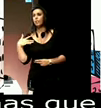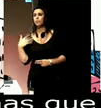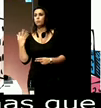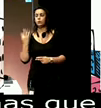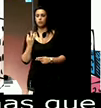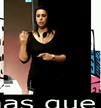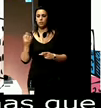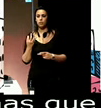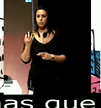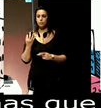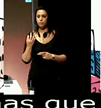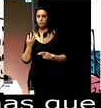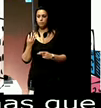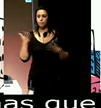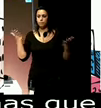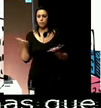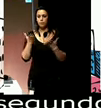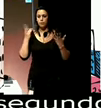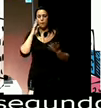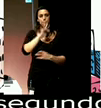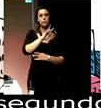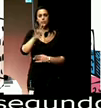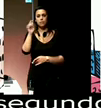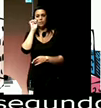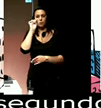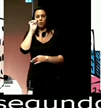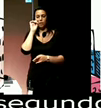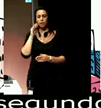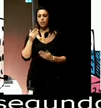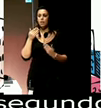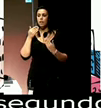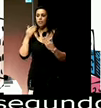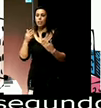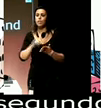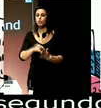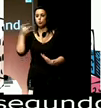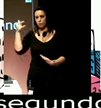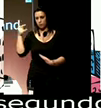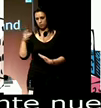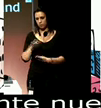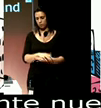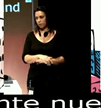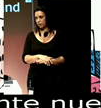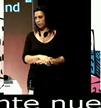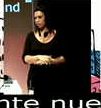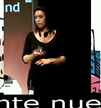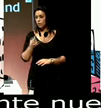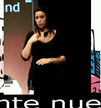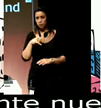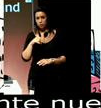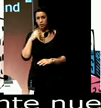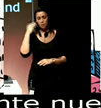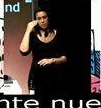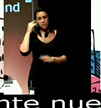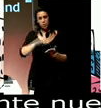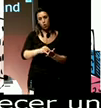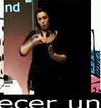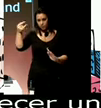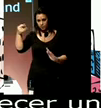enrich the cultural visits and tourist visits using new technologies. We want new